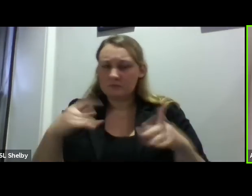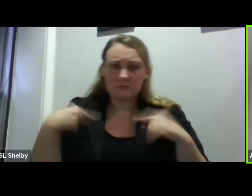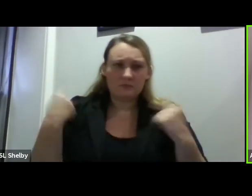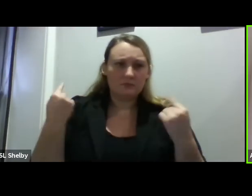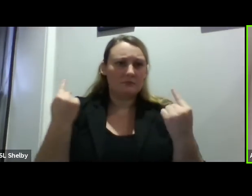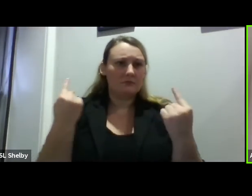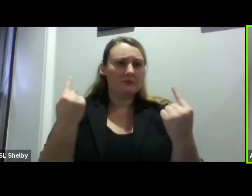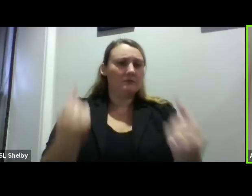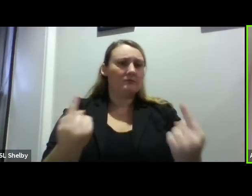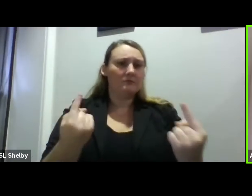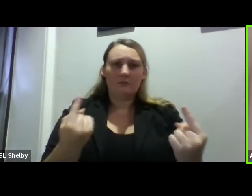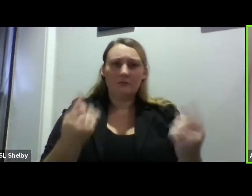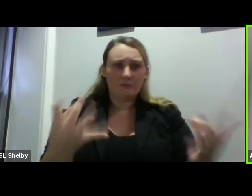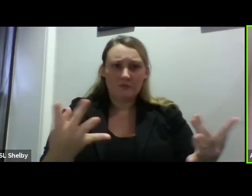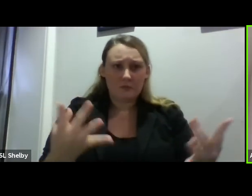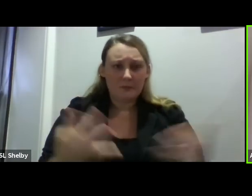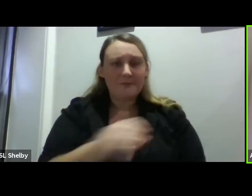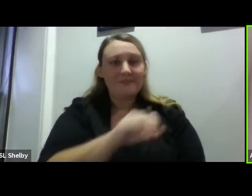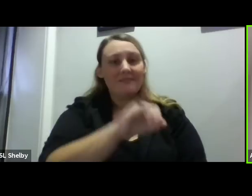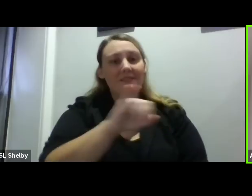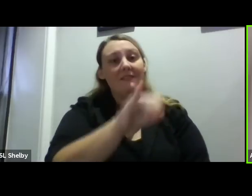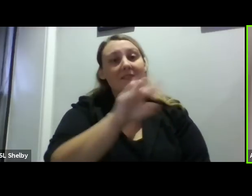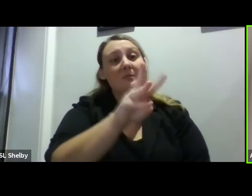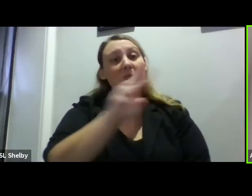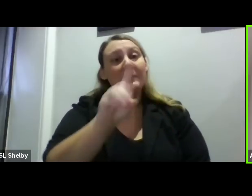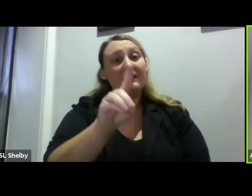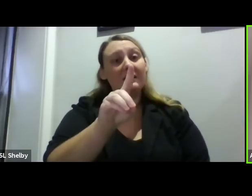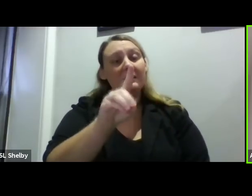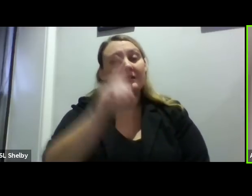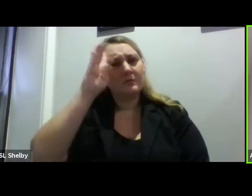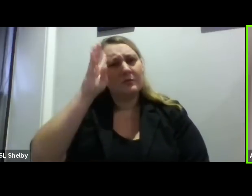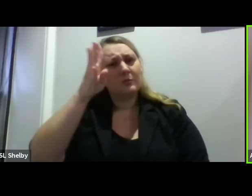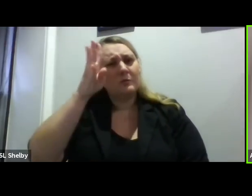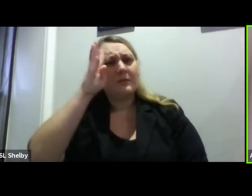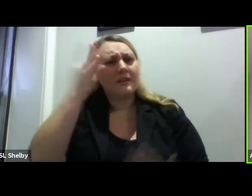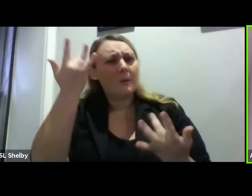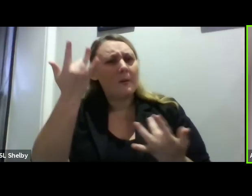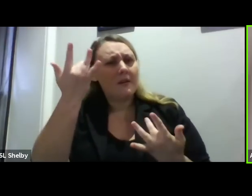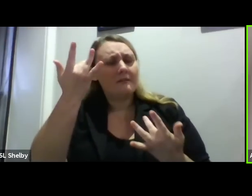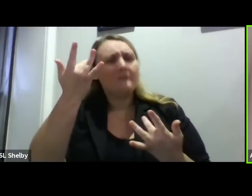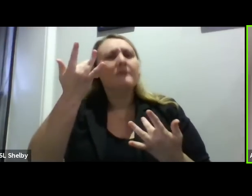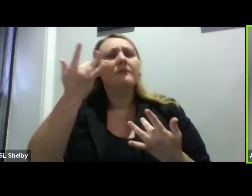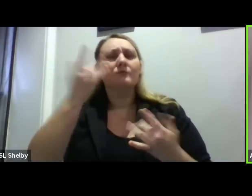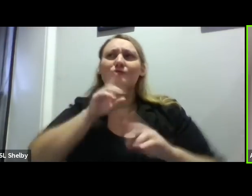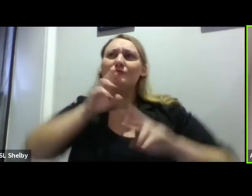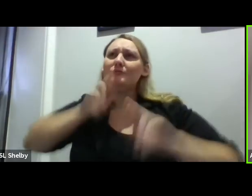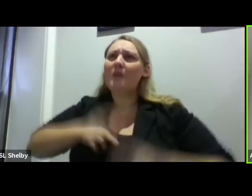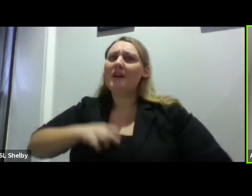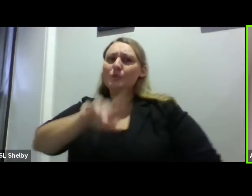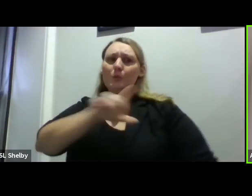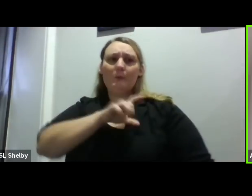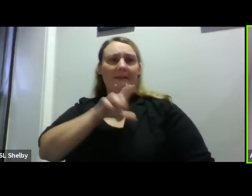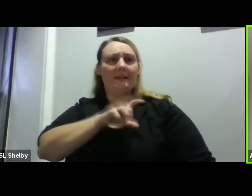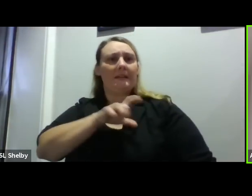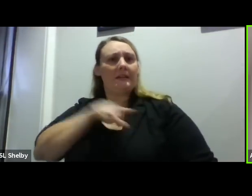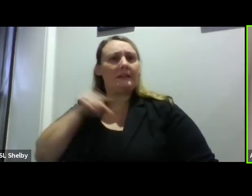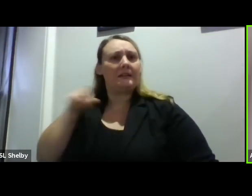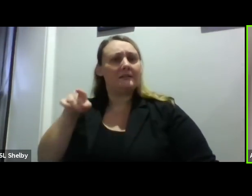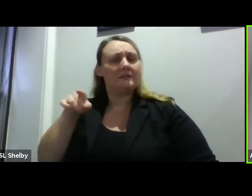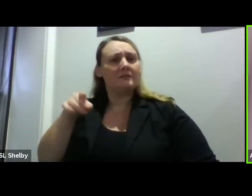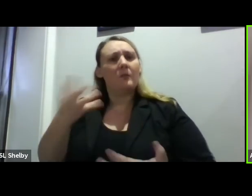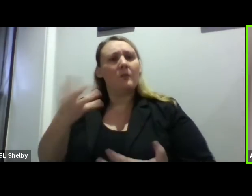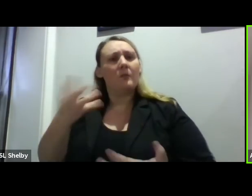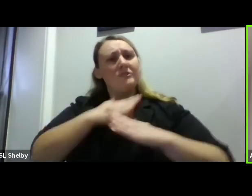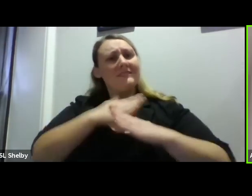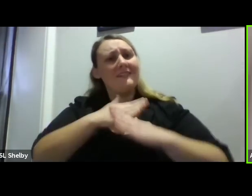created in response to the state violence and failure of the police to protect sex workers, but sex workers, more than anything,